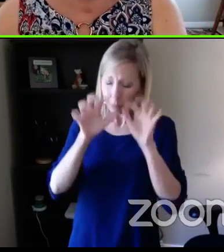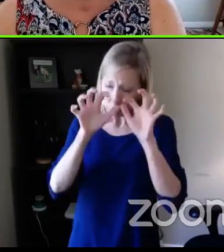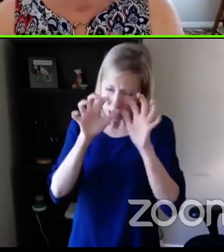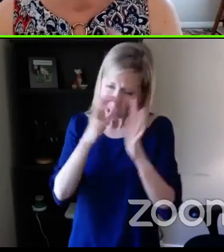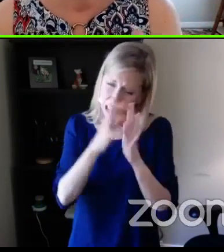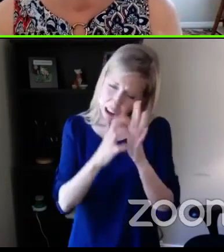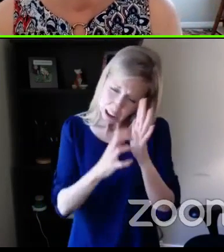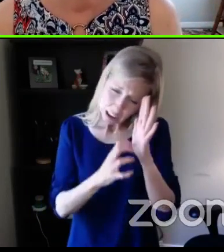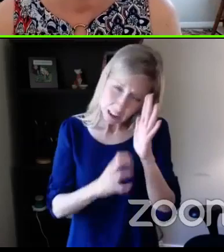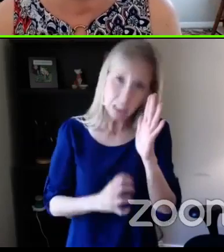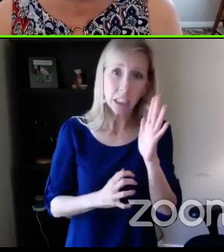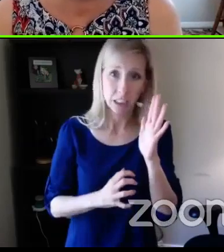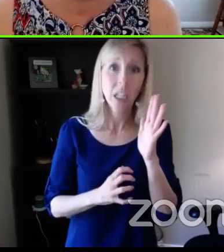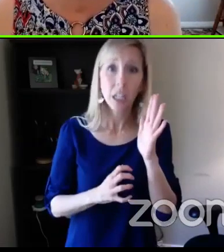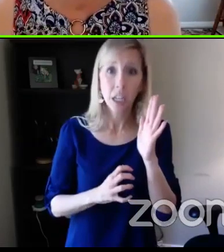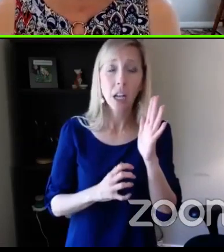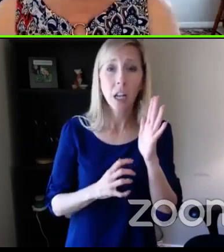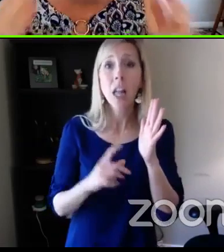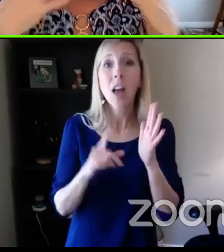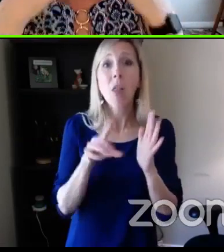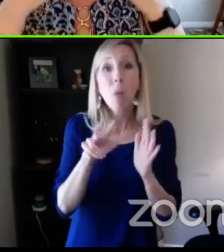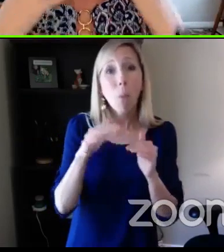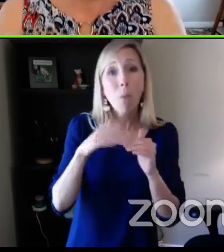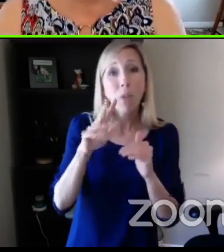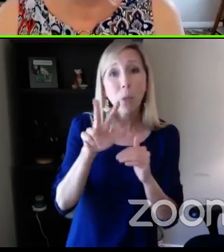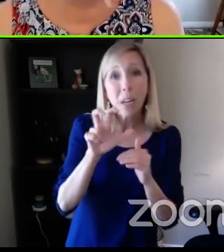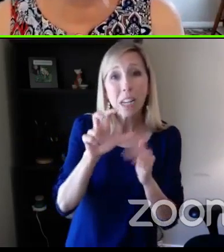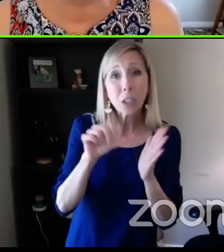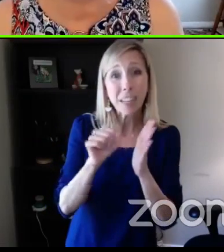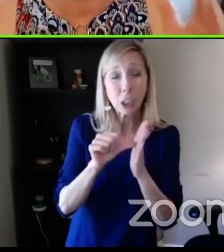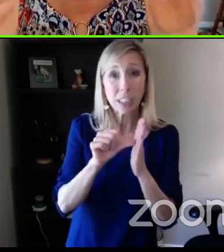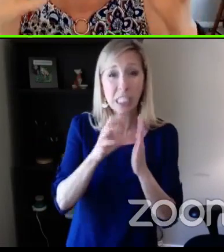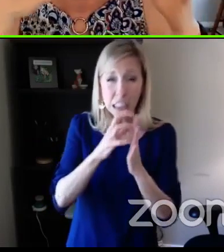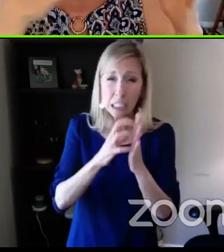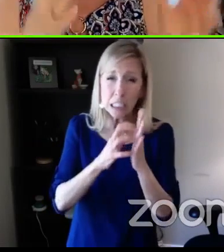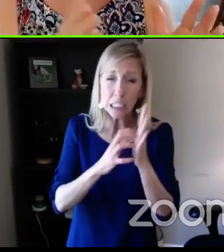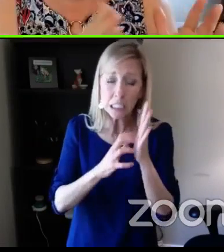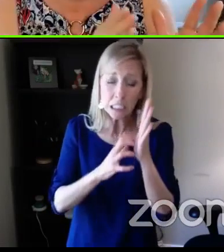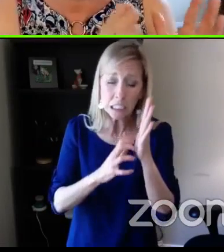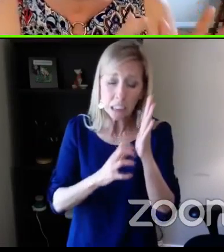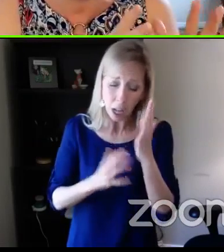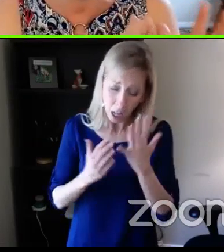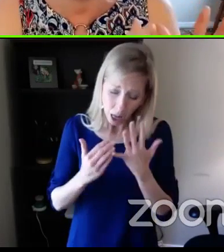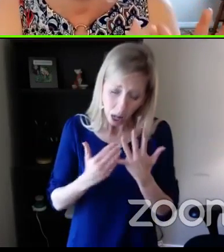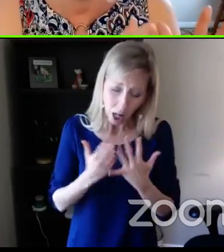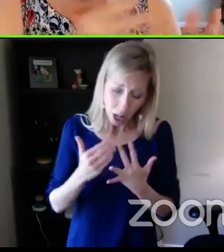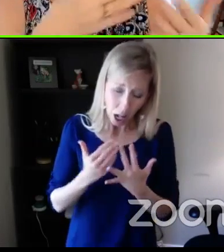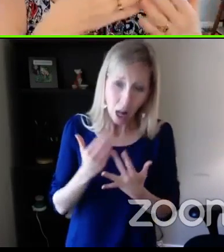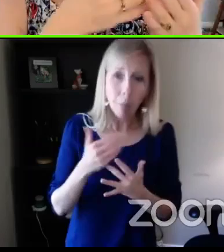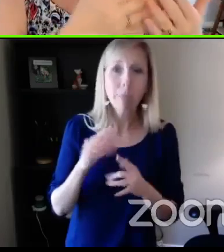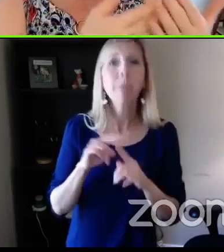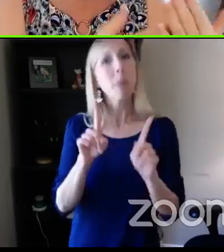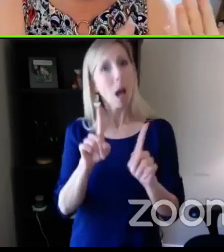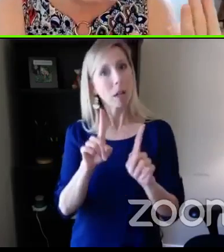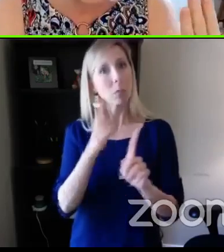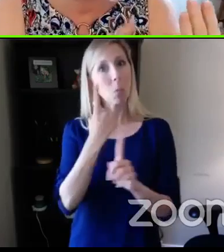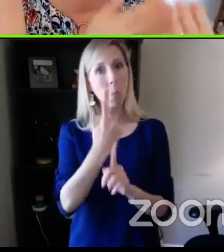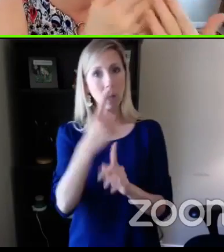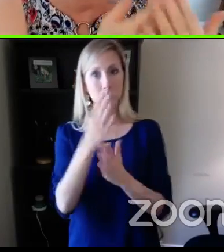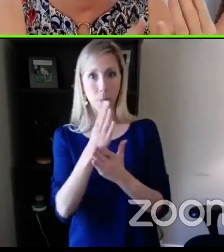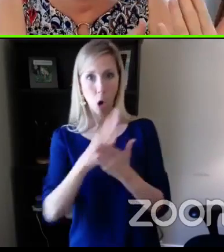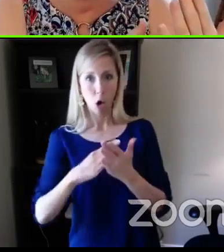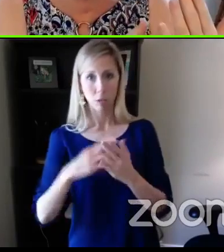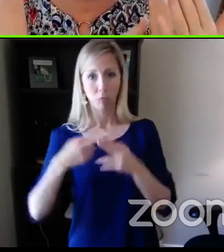successforkidswithhearingloss.com. It's over 300 pages. So it's like, but there is a parent section that has a